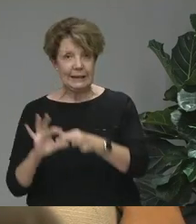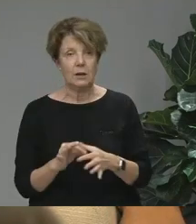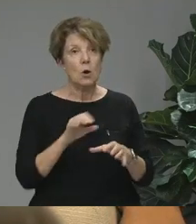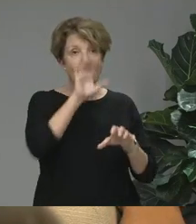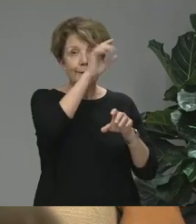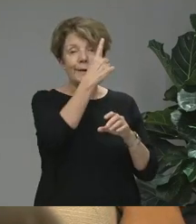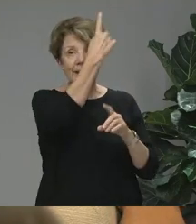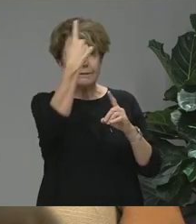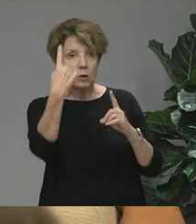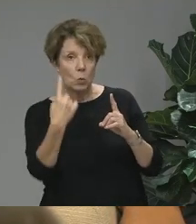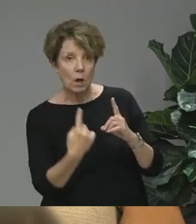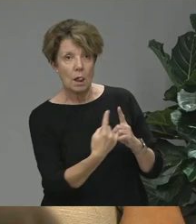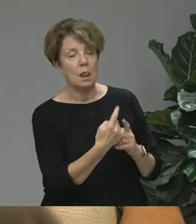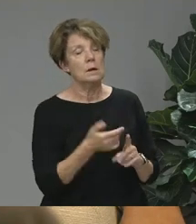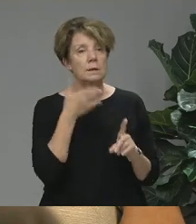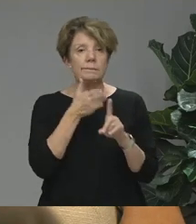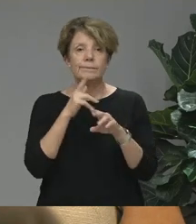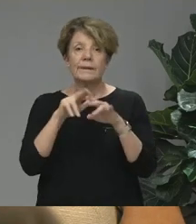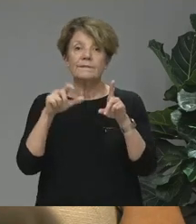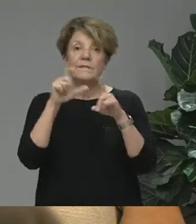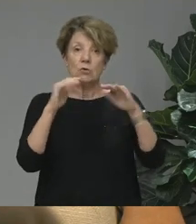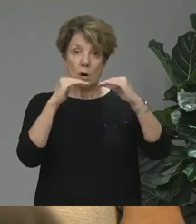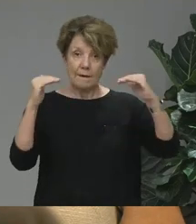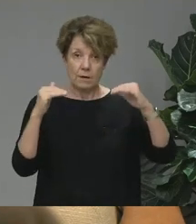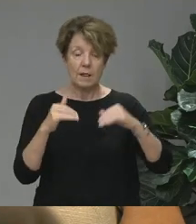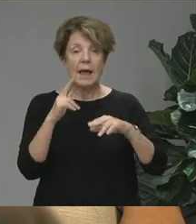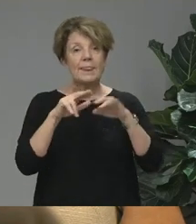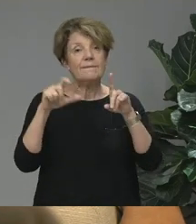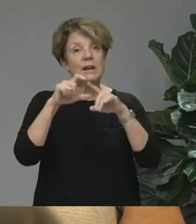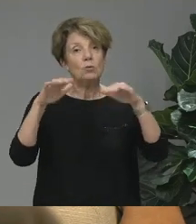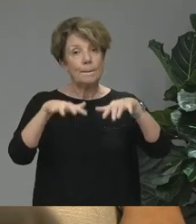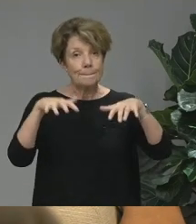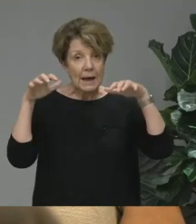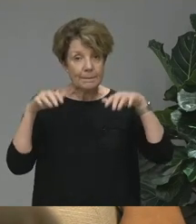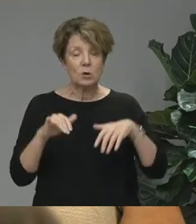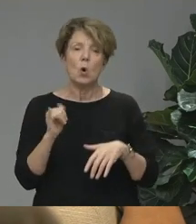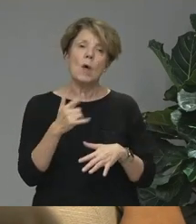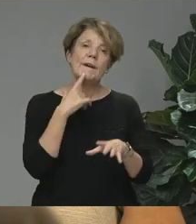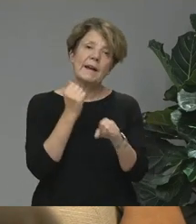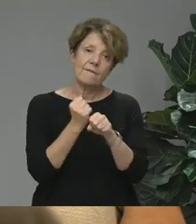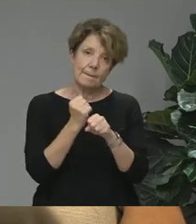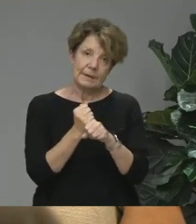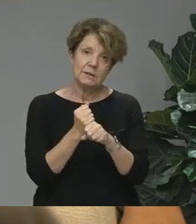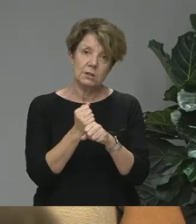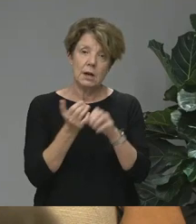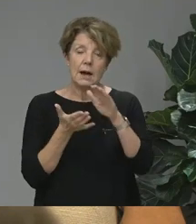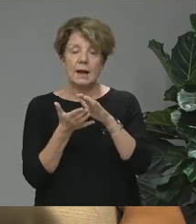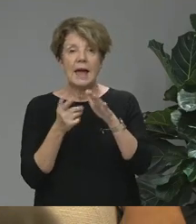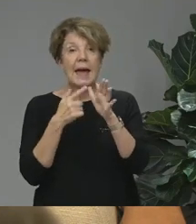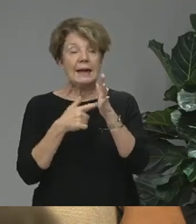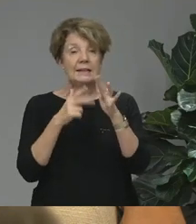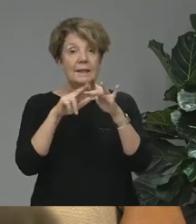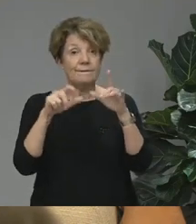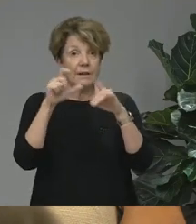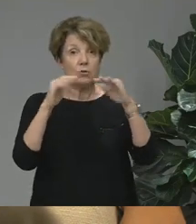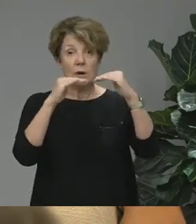with the at the federal level, and it's the federal parliament that has, or the government at the federal level, and I should say